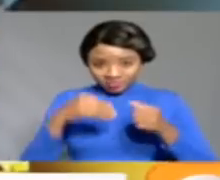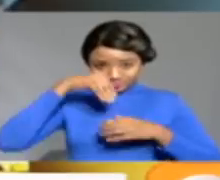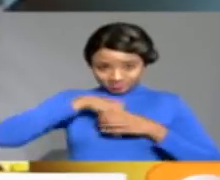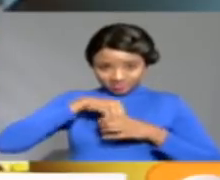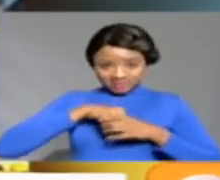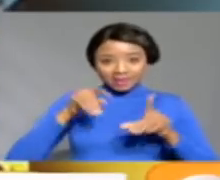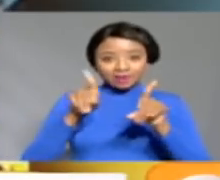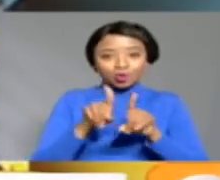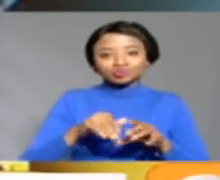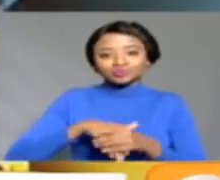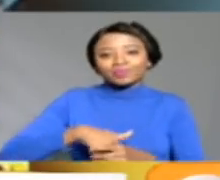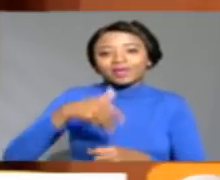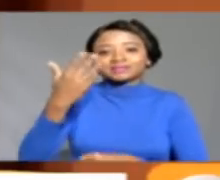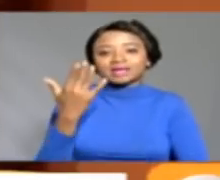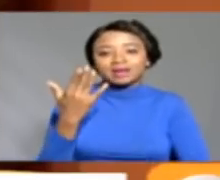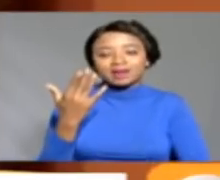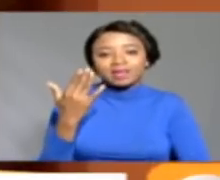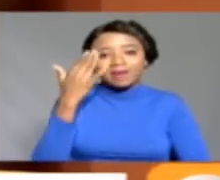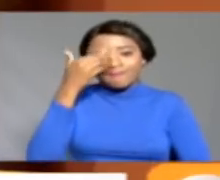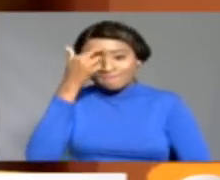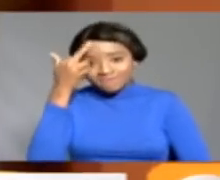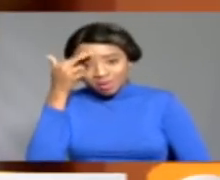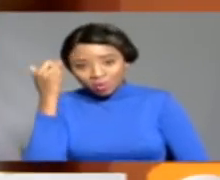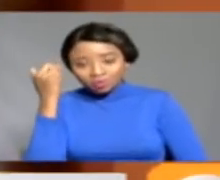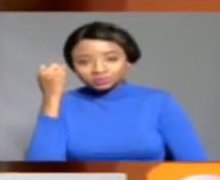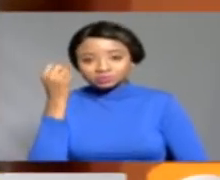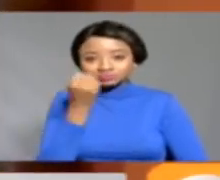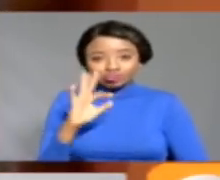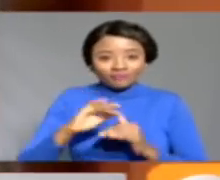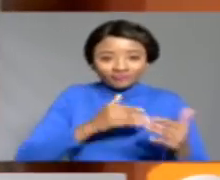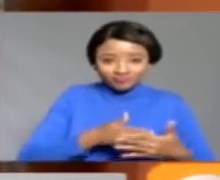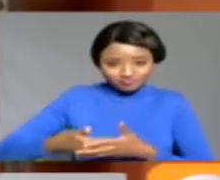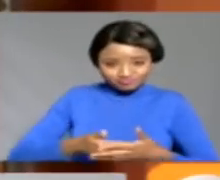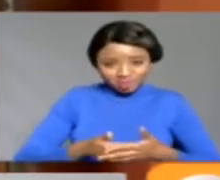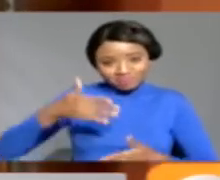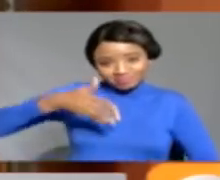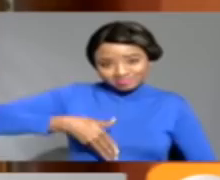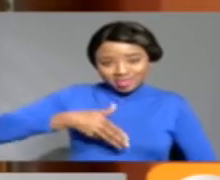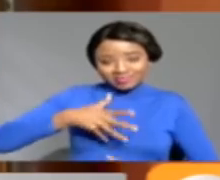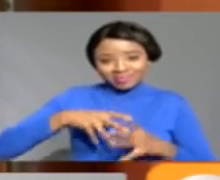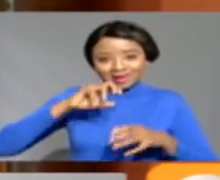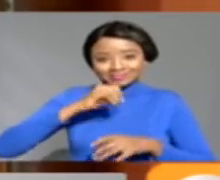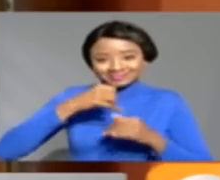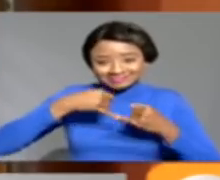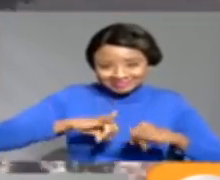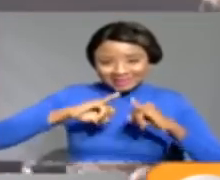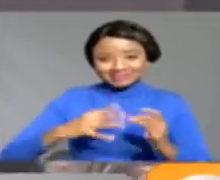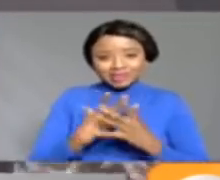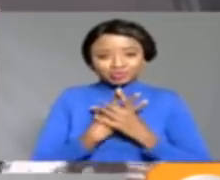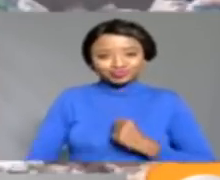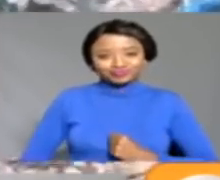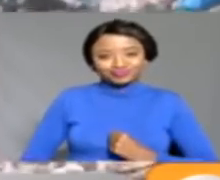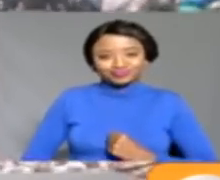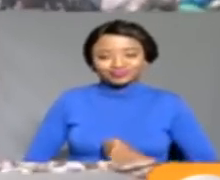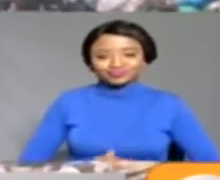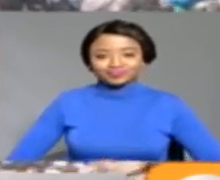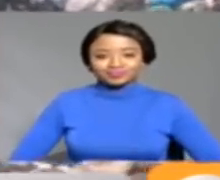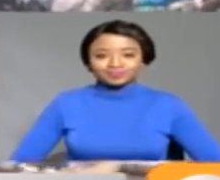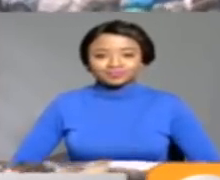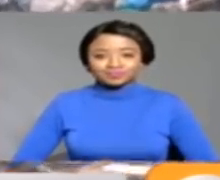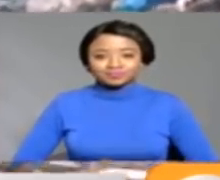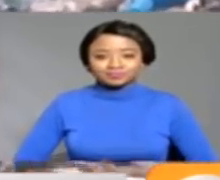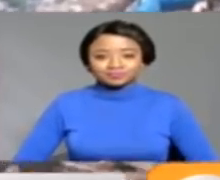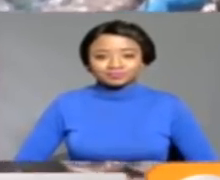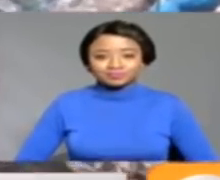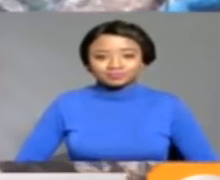externally, because of the fetus that was developing inside her womb that got dismembered